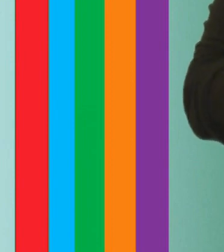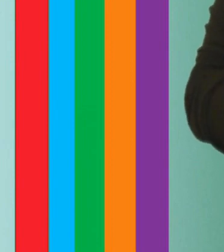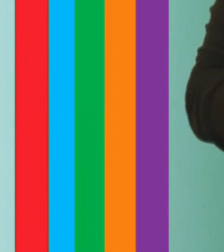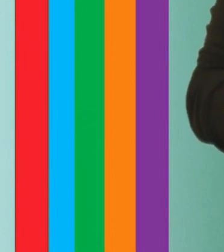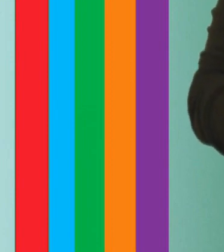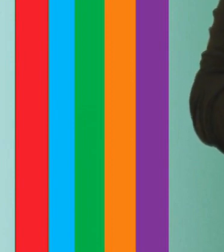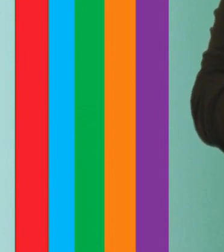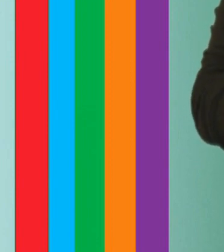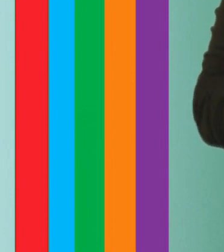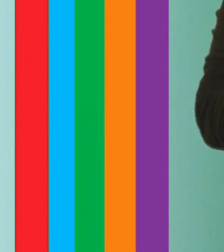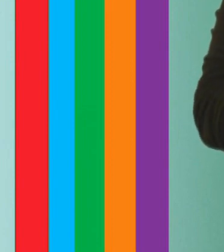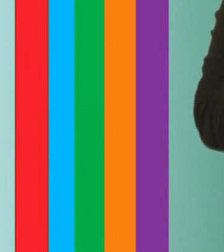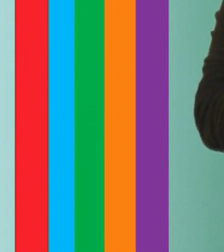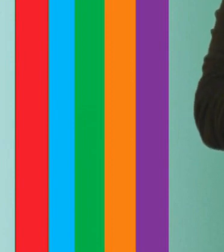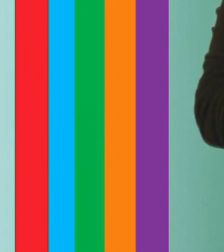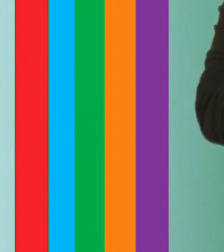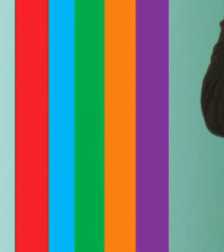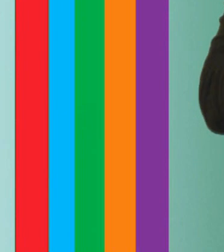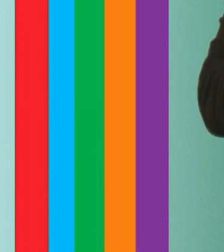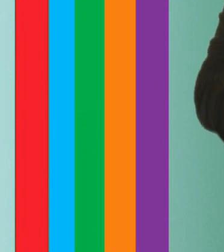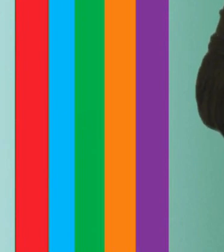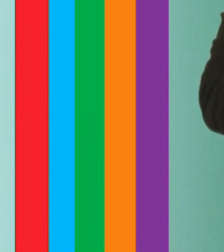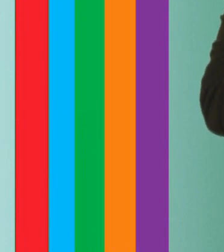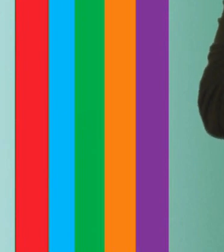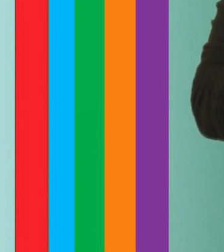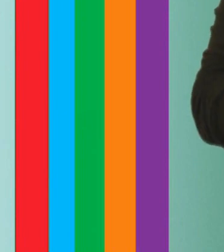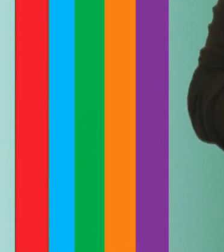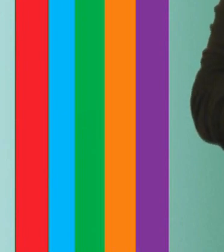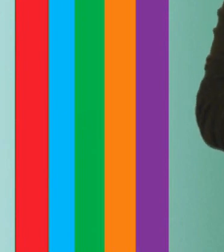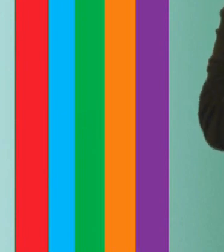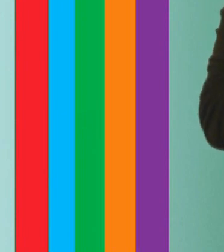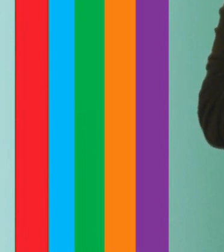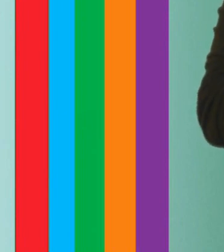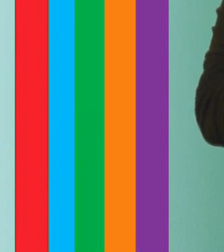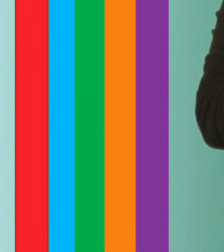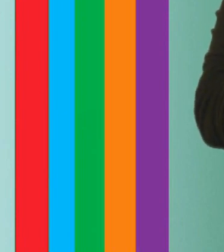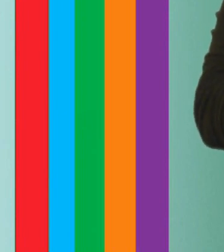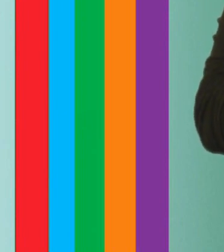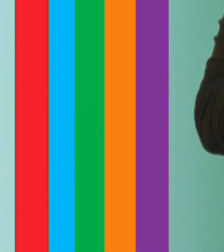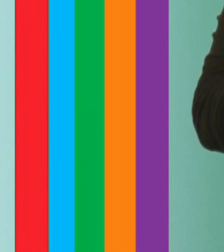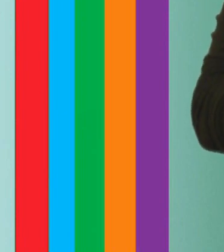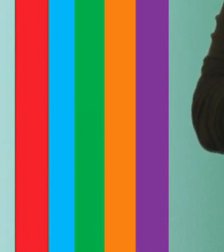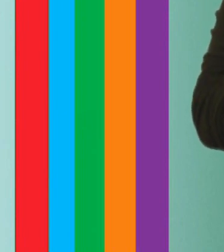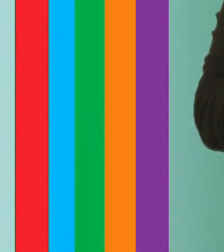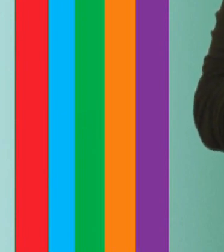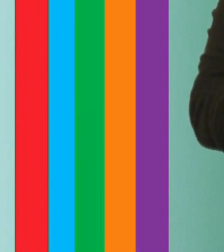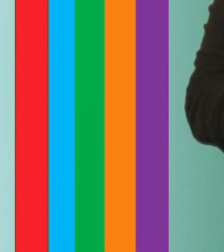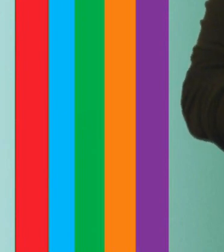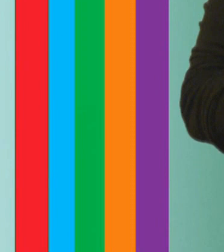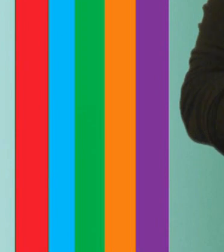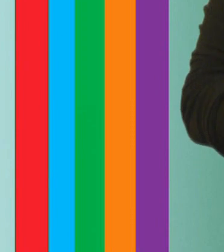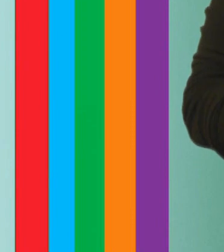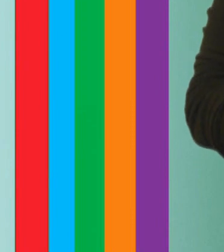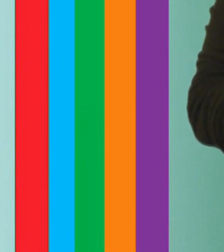Does the thought of it make you smile, even now? It's a real skill to use humour in writing, so Rebecca has brought along an expert